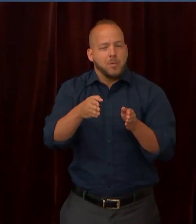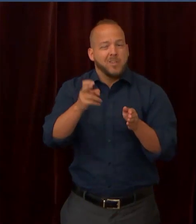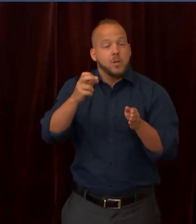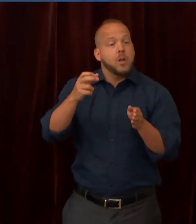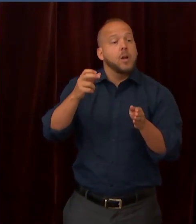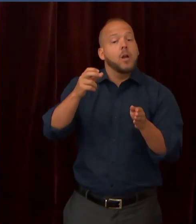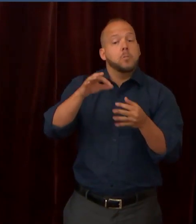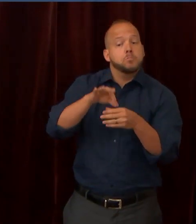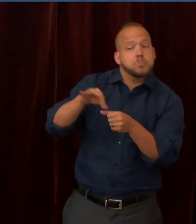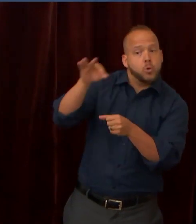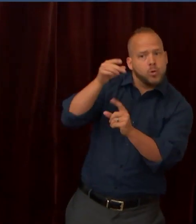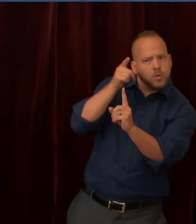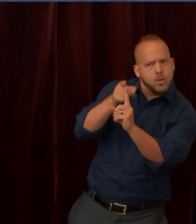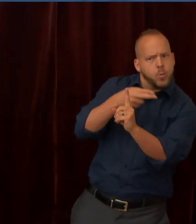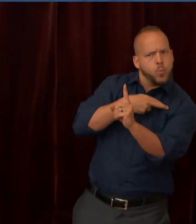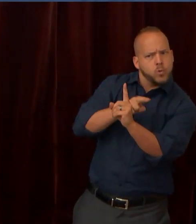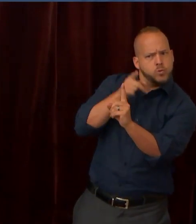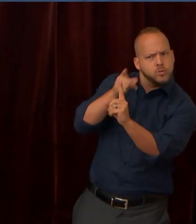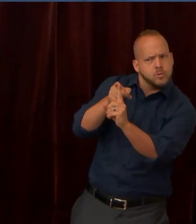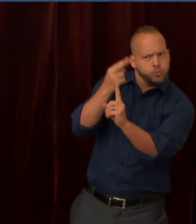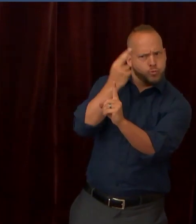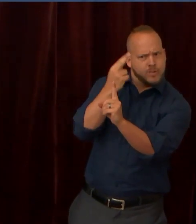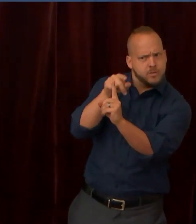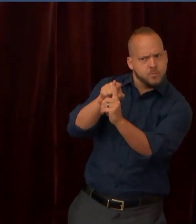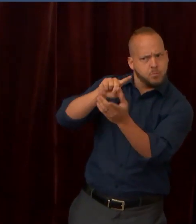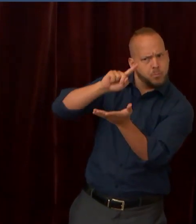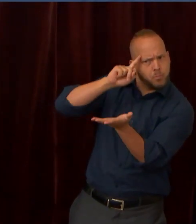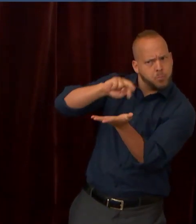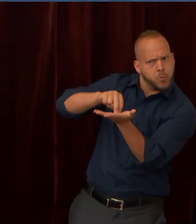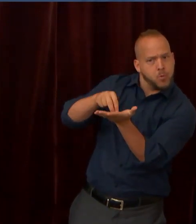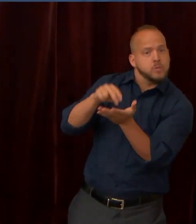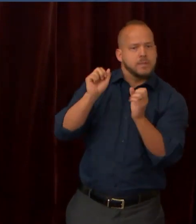safe way as our state continues on this journey forward.